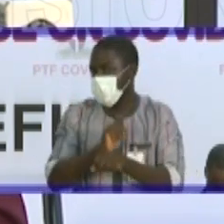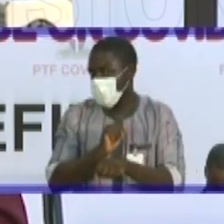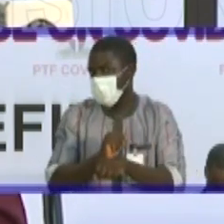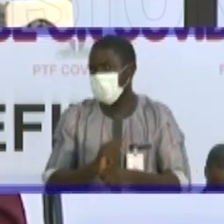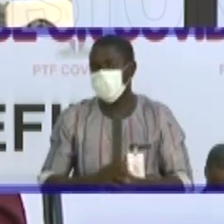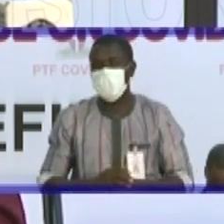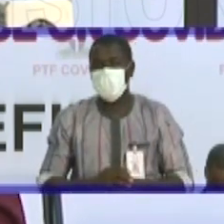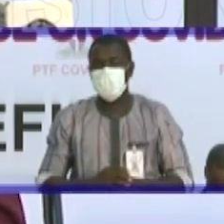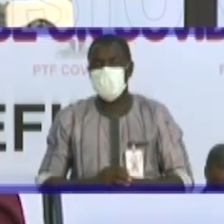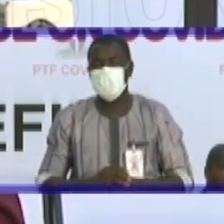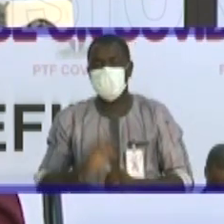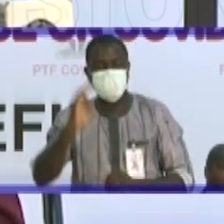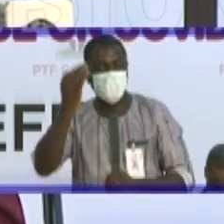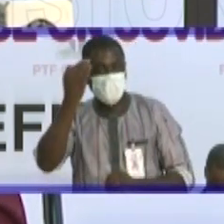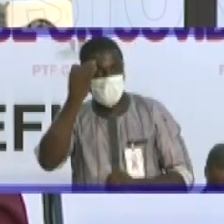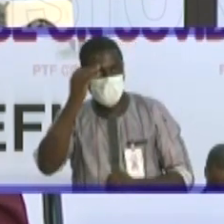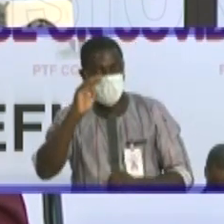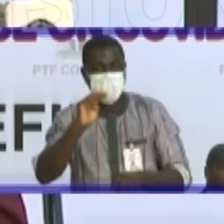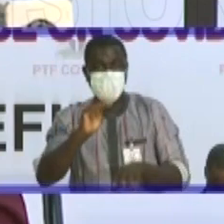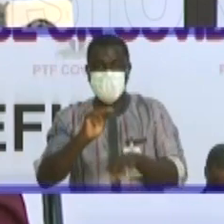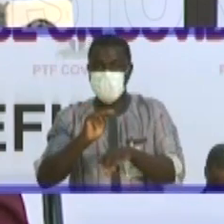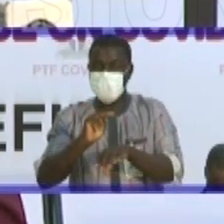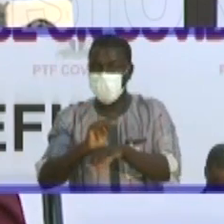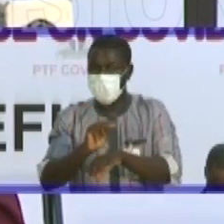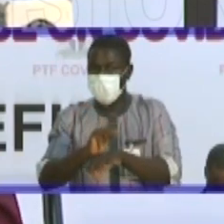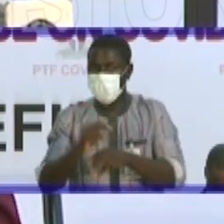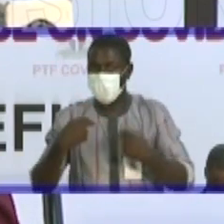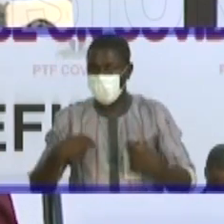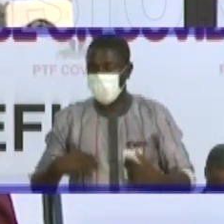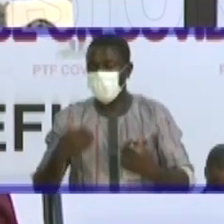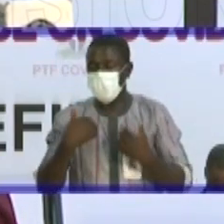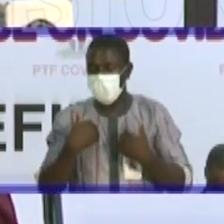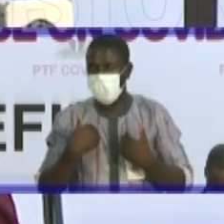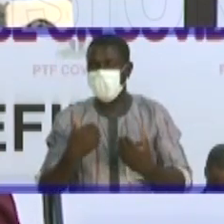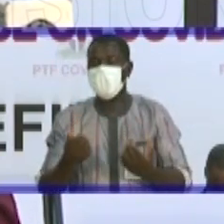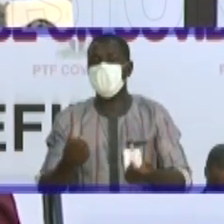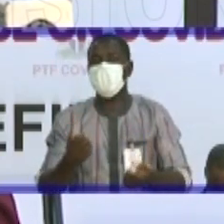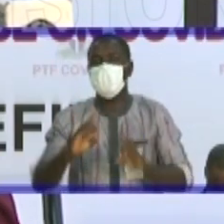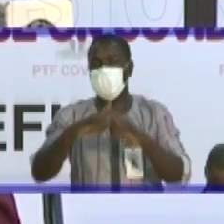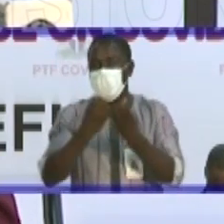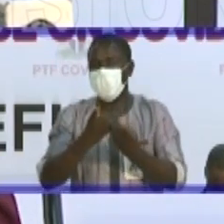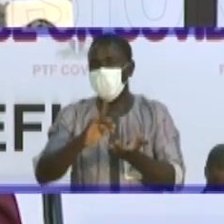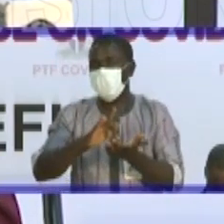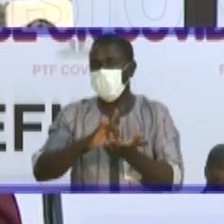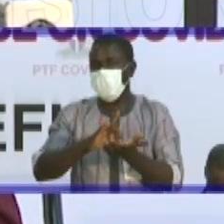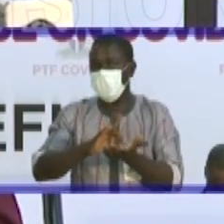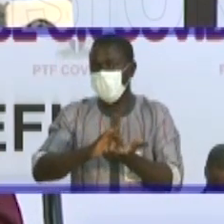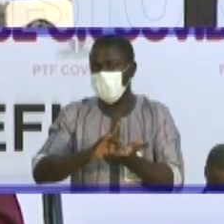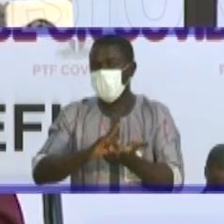Ministry of Health has a department for traditional, complementary, and alternative medicine, so anything that